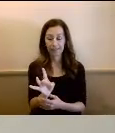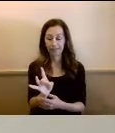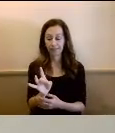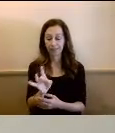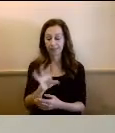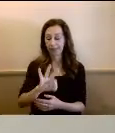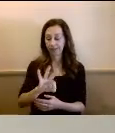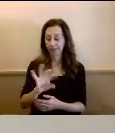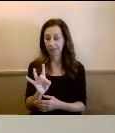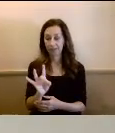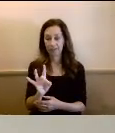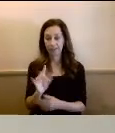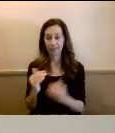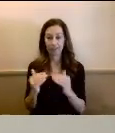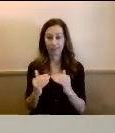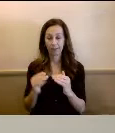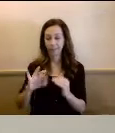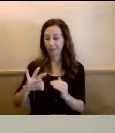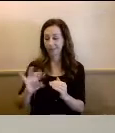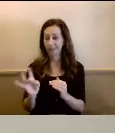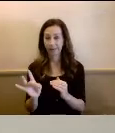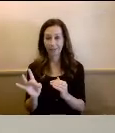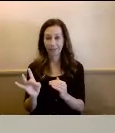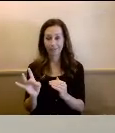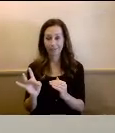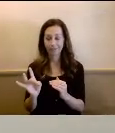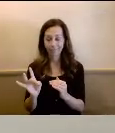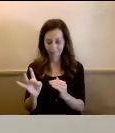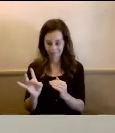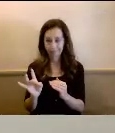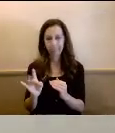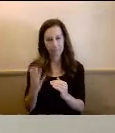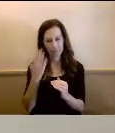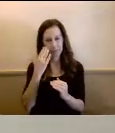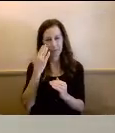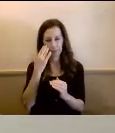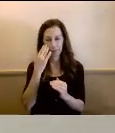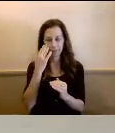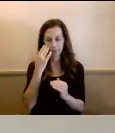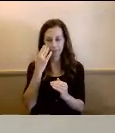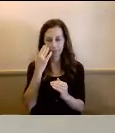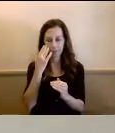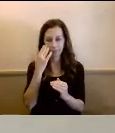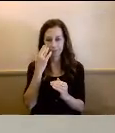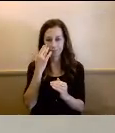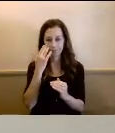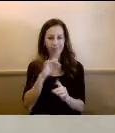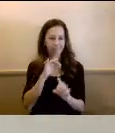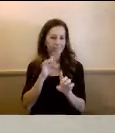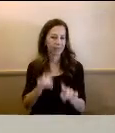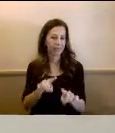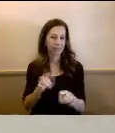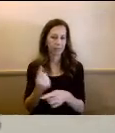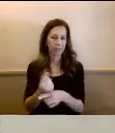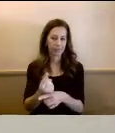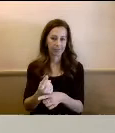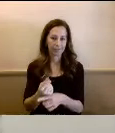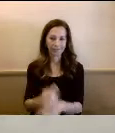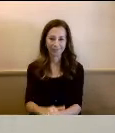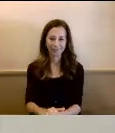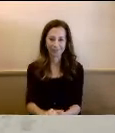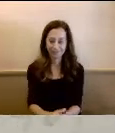have 98 equals 98. So we know that our answer is